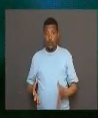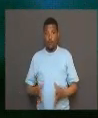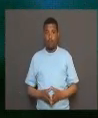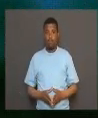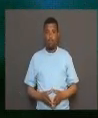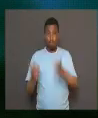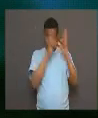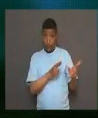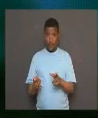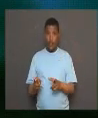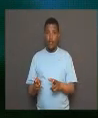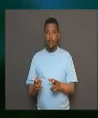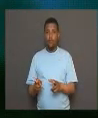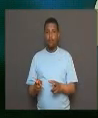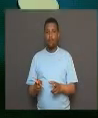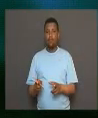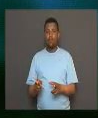Students, let's get ready.